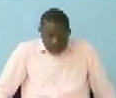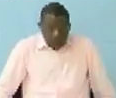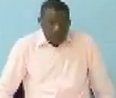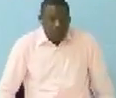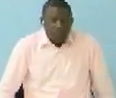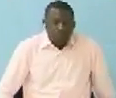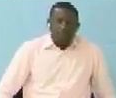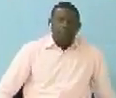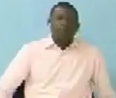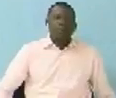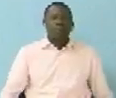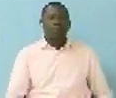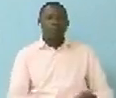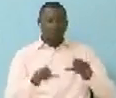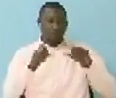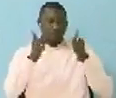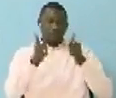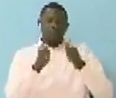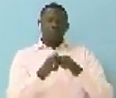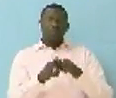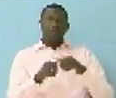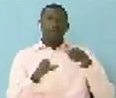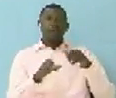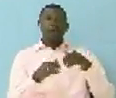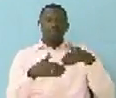So let's start with the panel members.